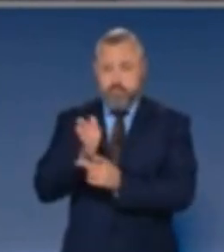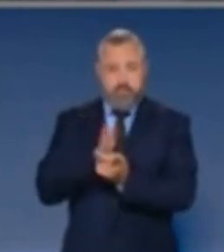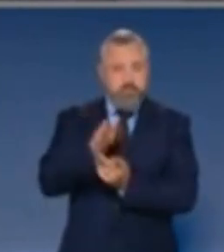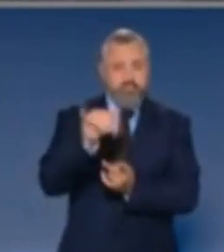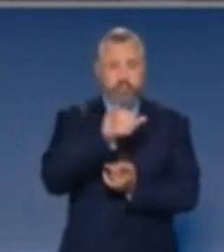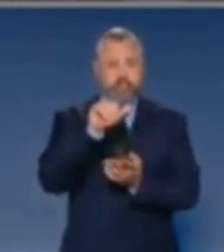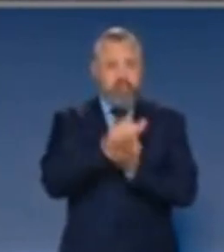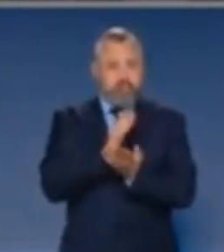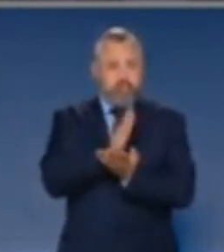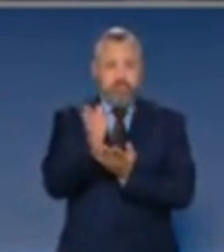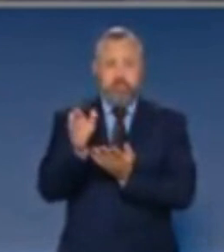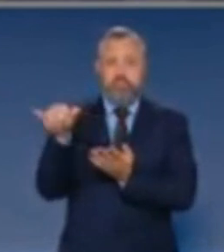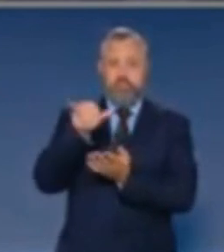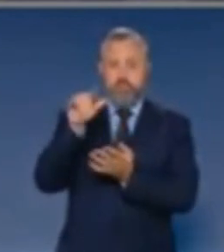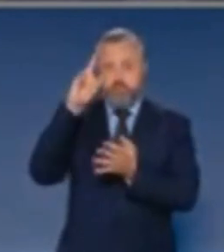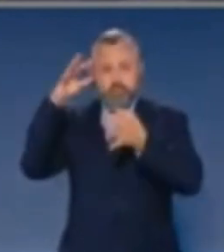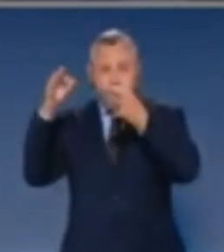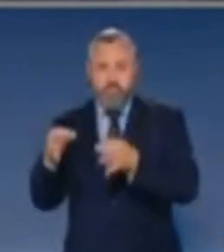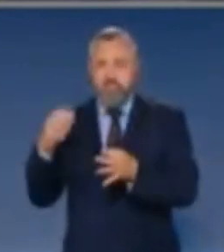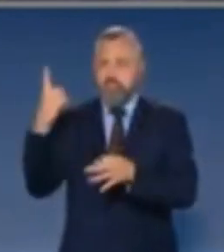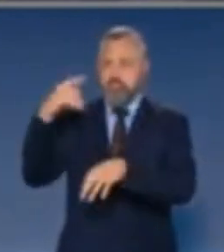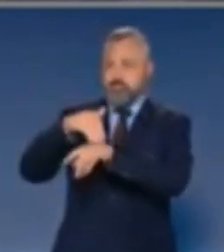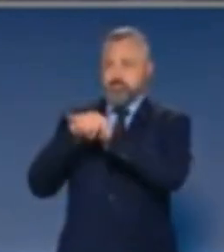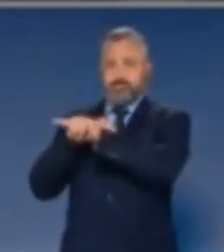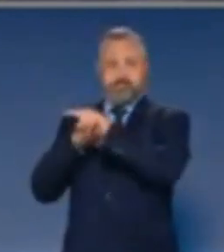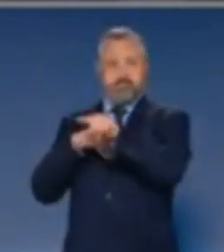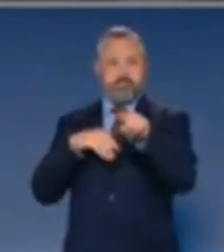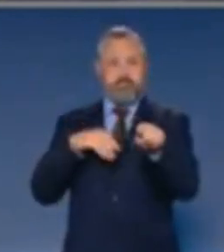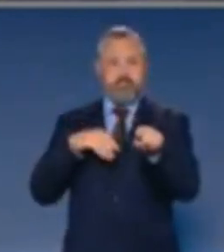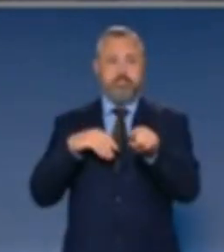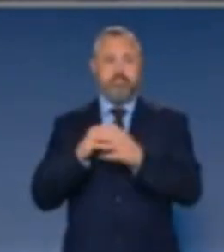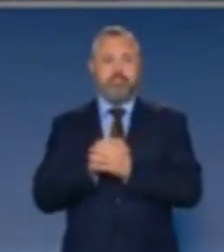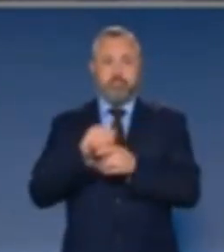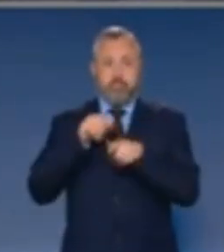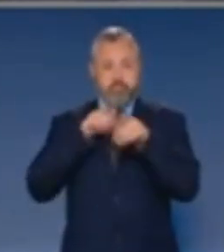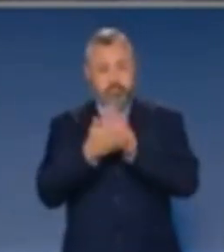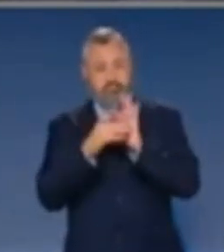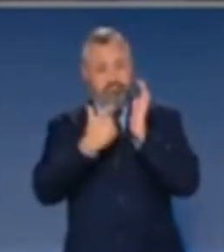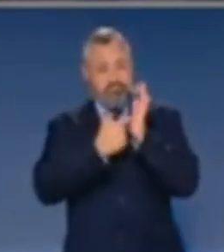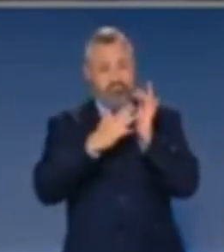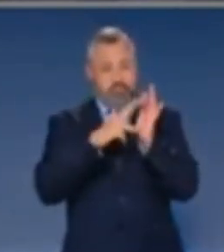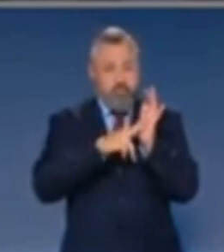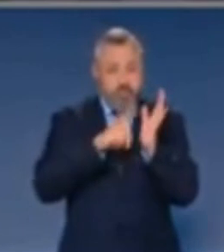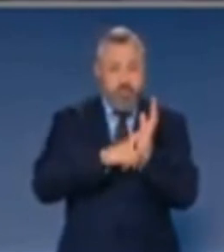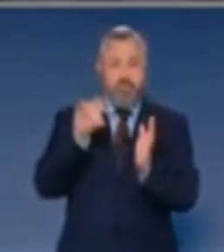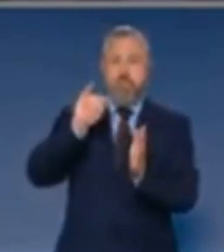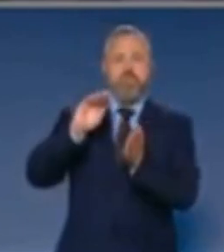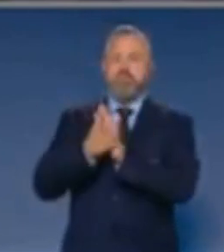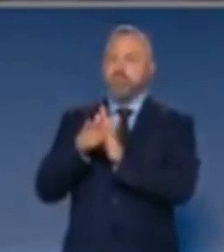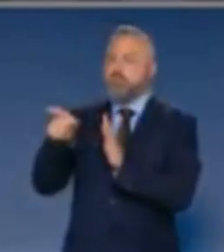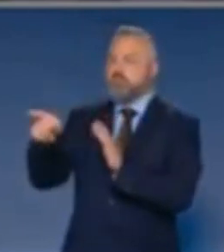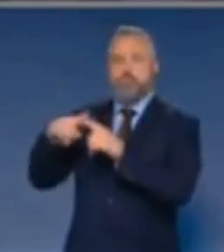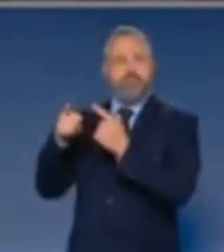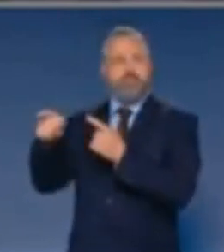judging potential criminal activity or the allegations of criminal activity is through the police,